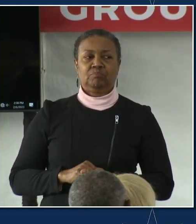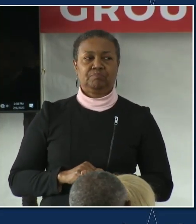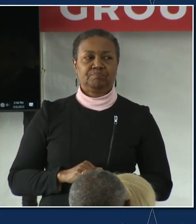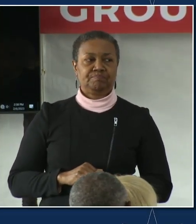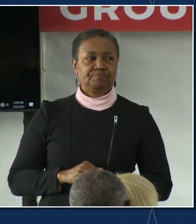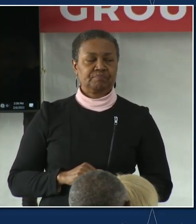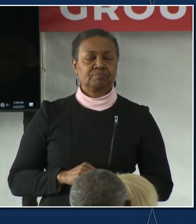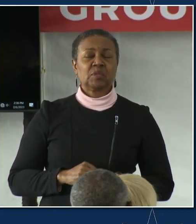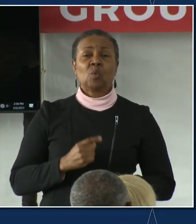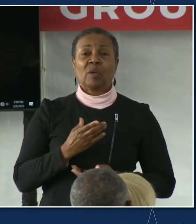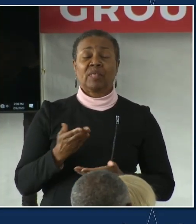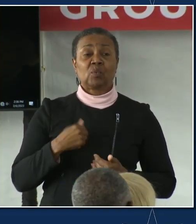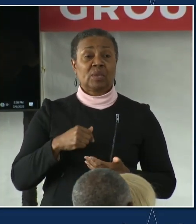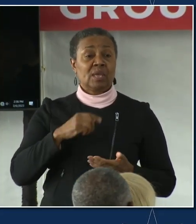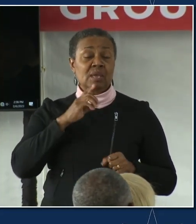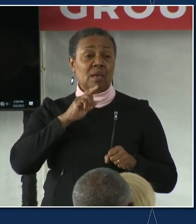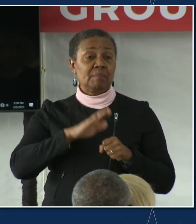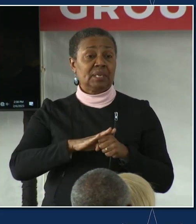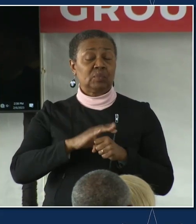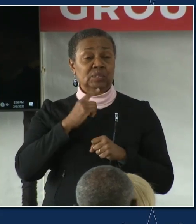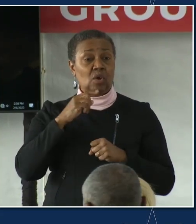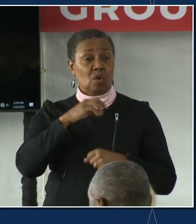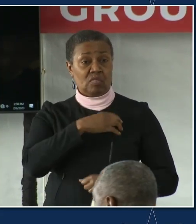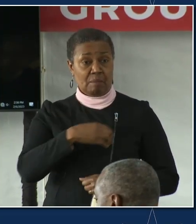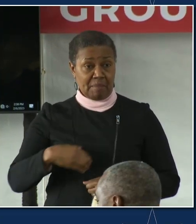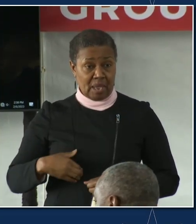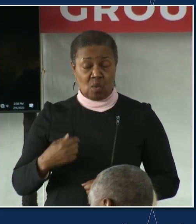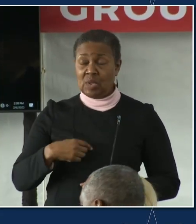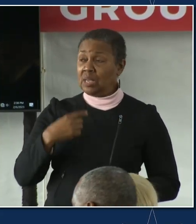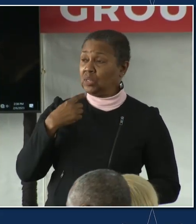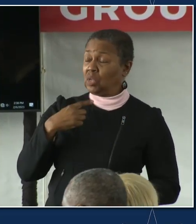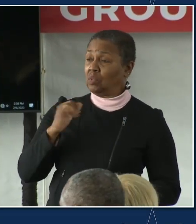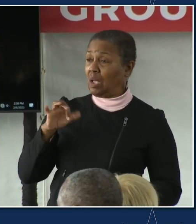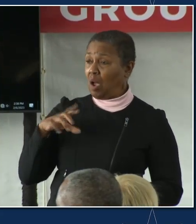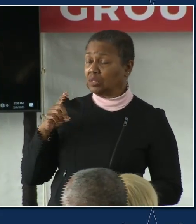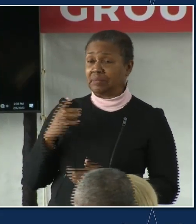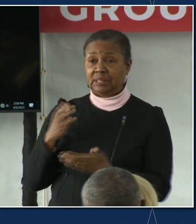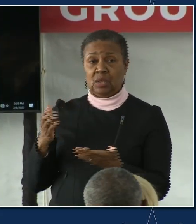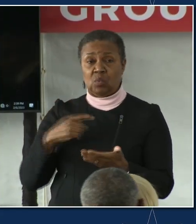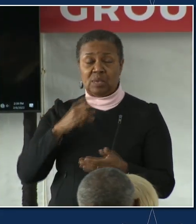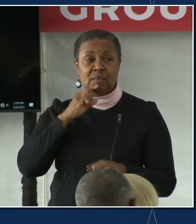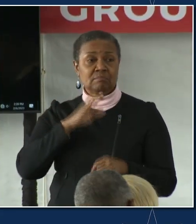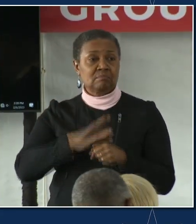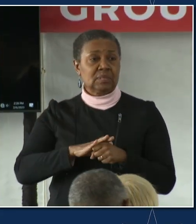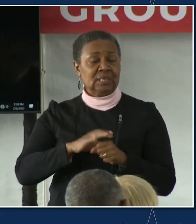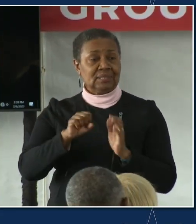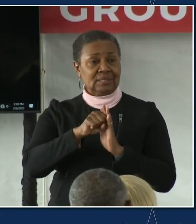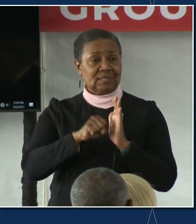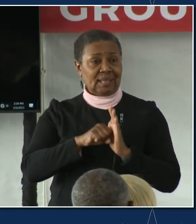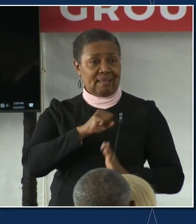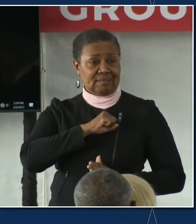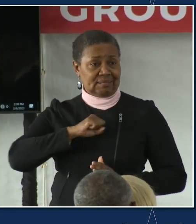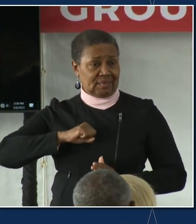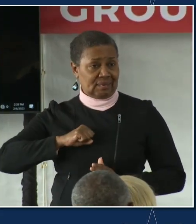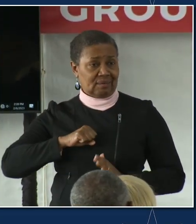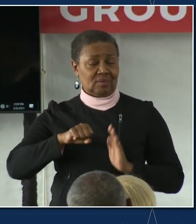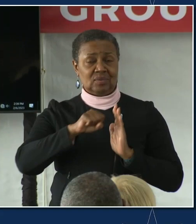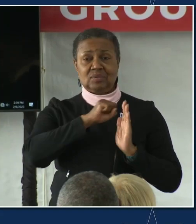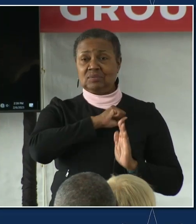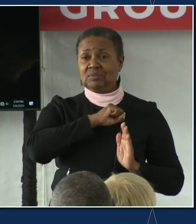One of the things we committed to the mayor, we committed to the aldermen, we committed to the state senators and state